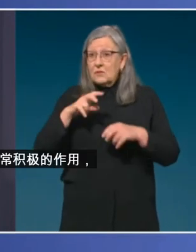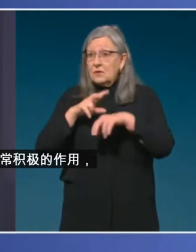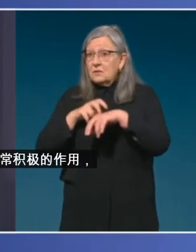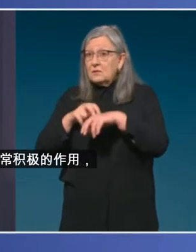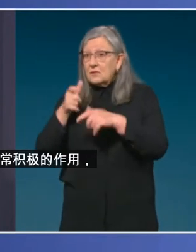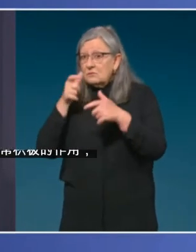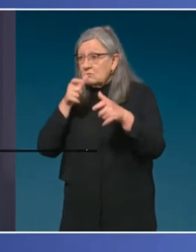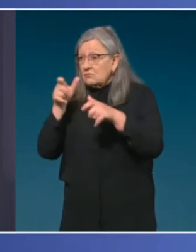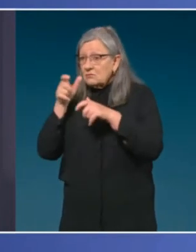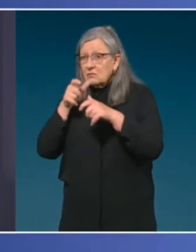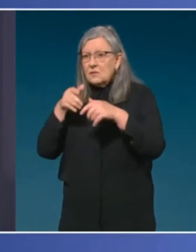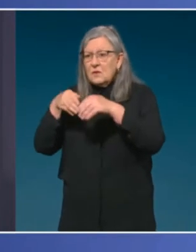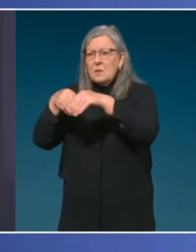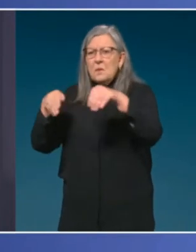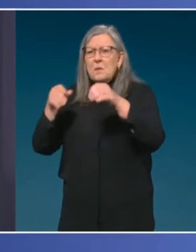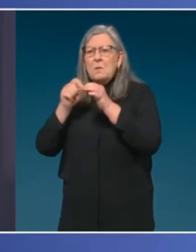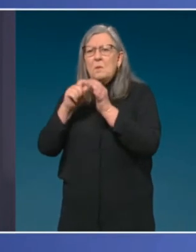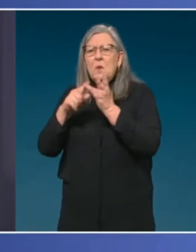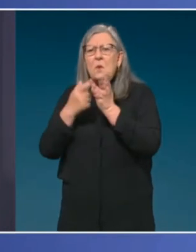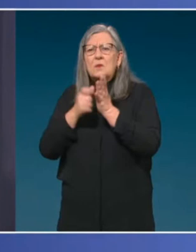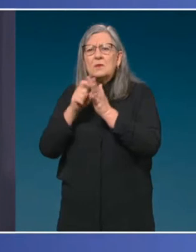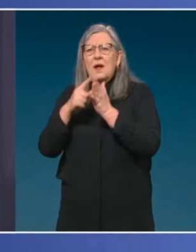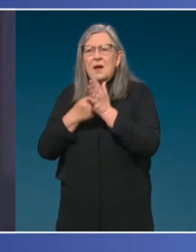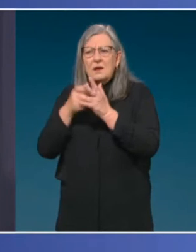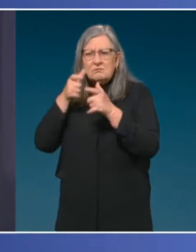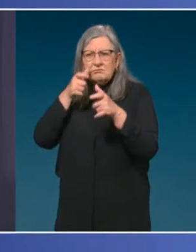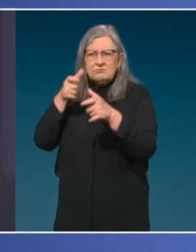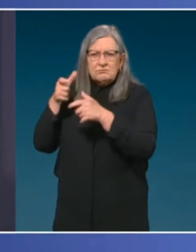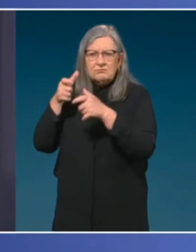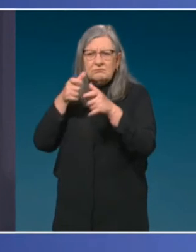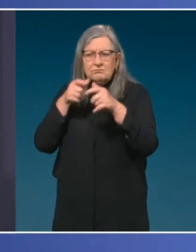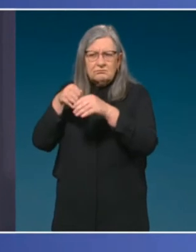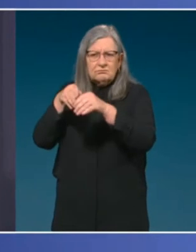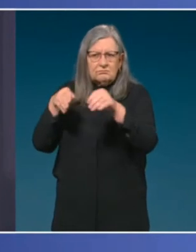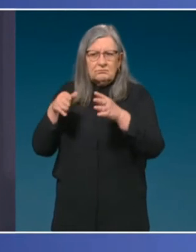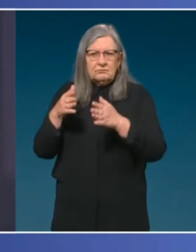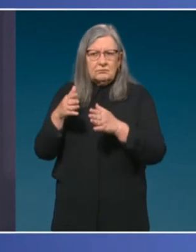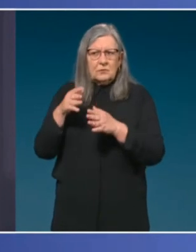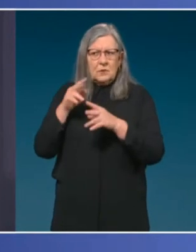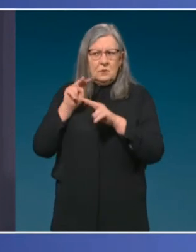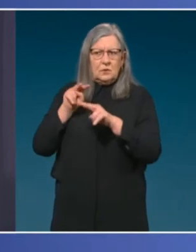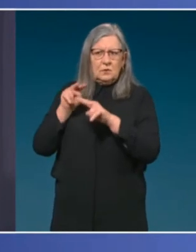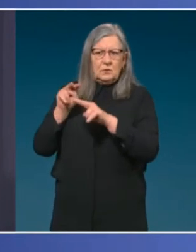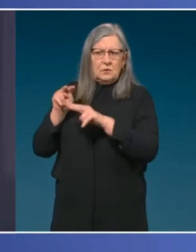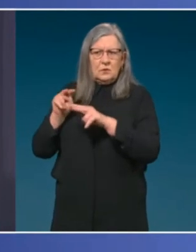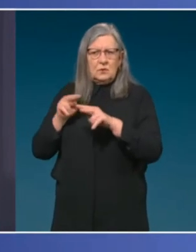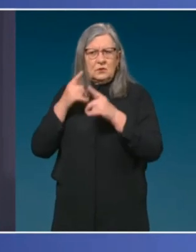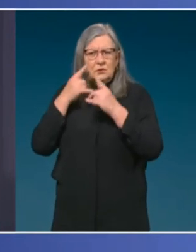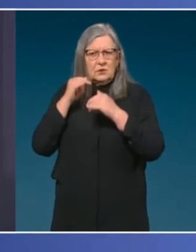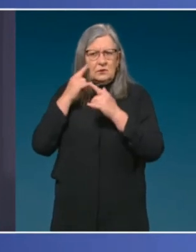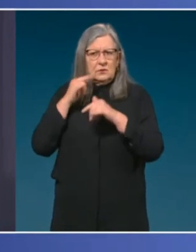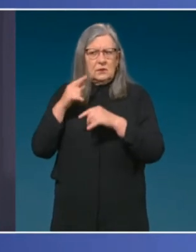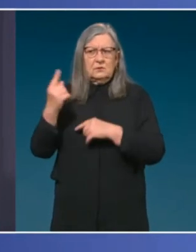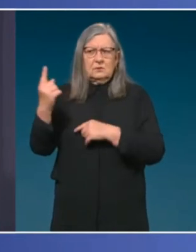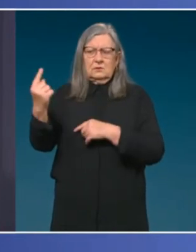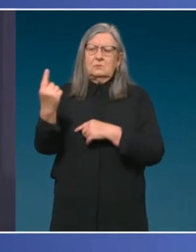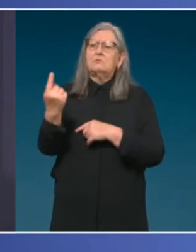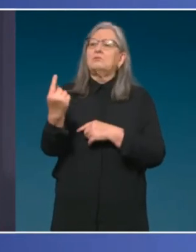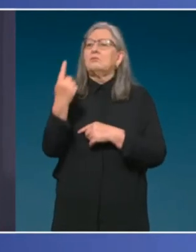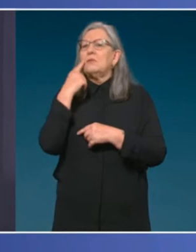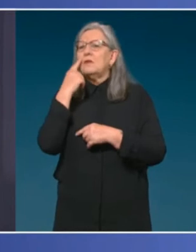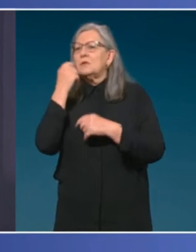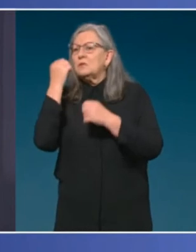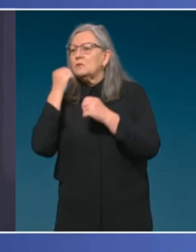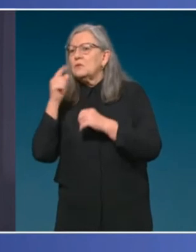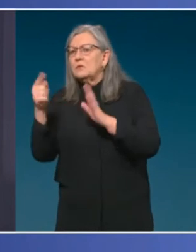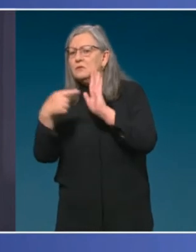sure that all the proper authorities are in place, including the negative PCR test on before they were uplifted,